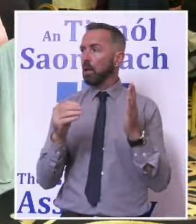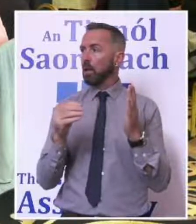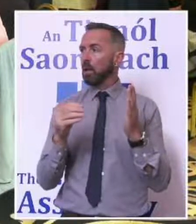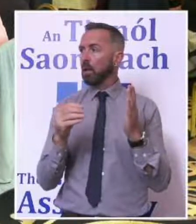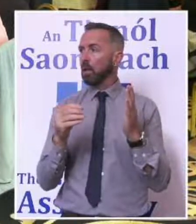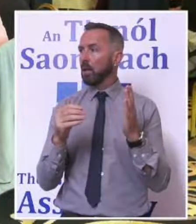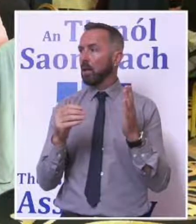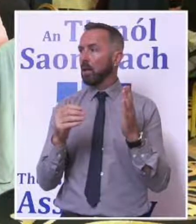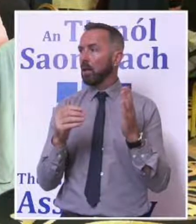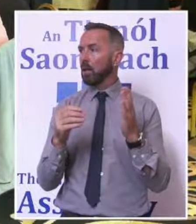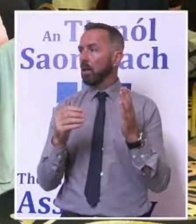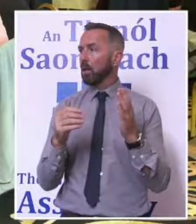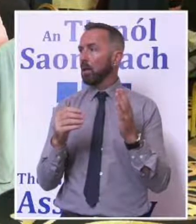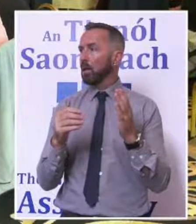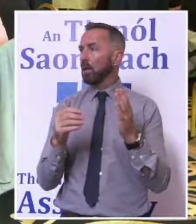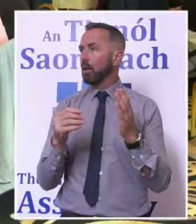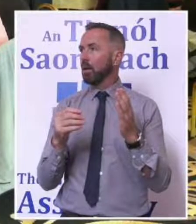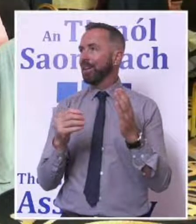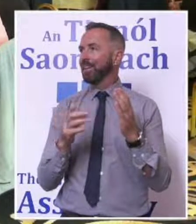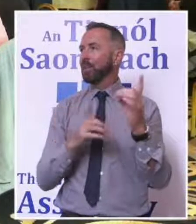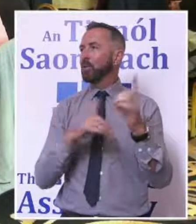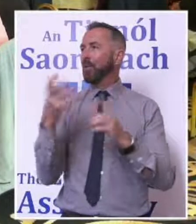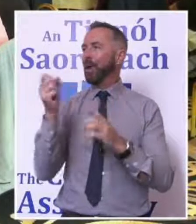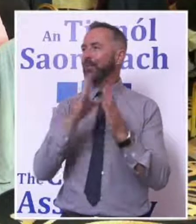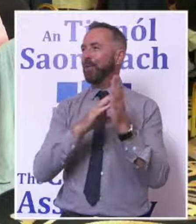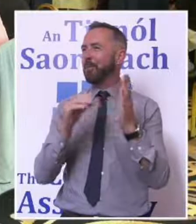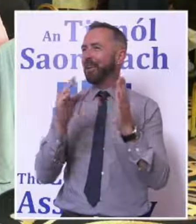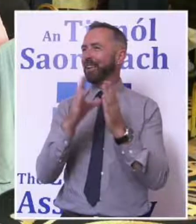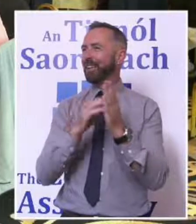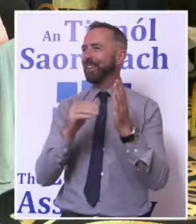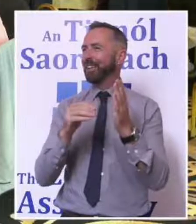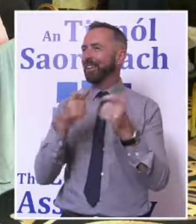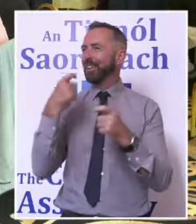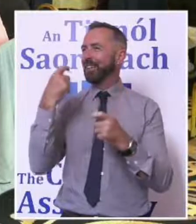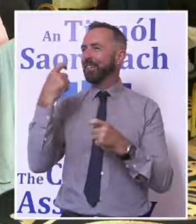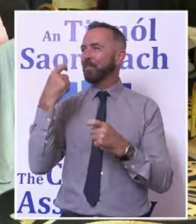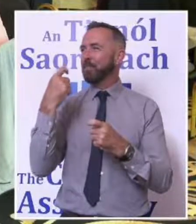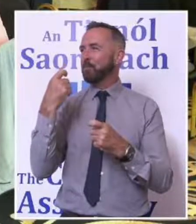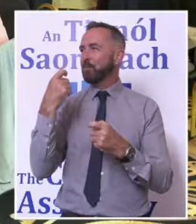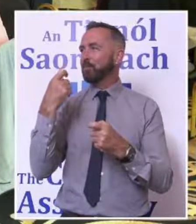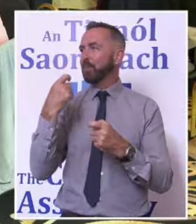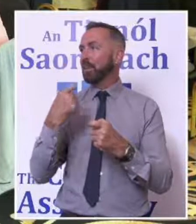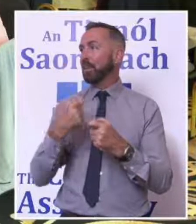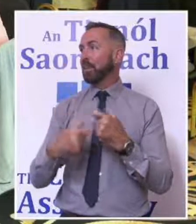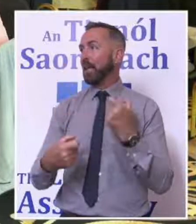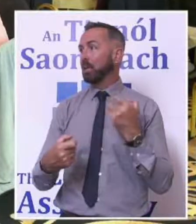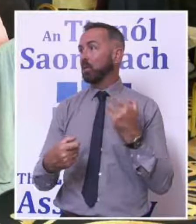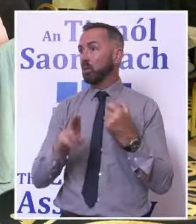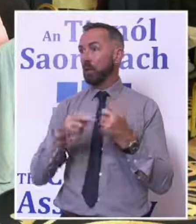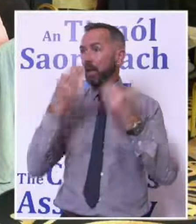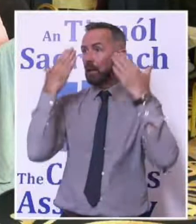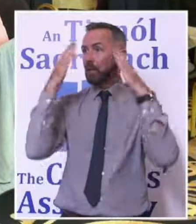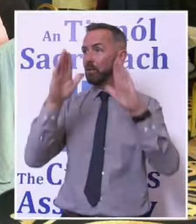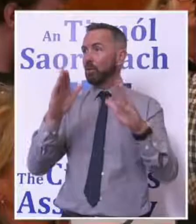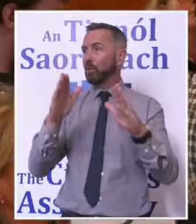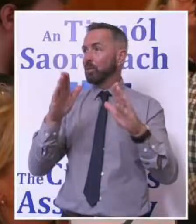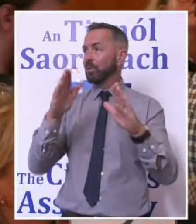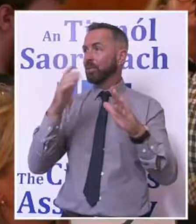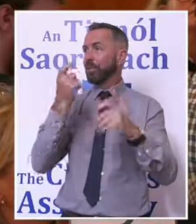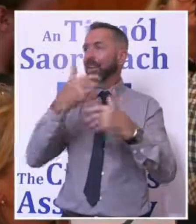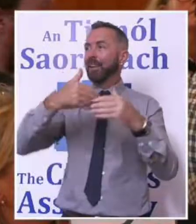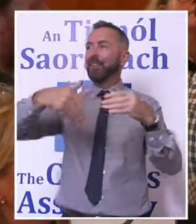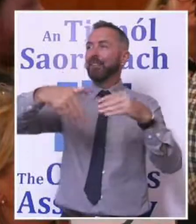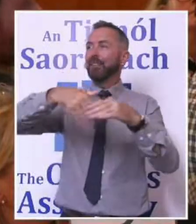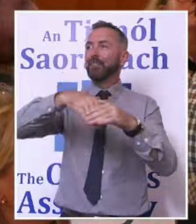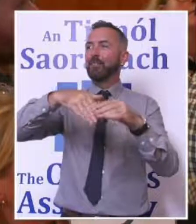sorry? Oh. Is there a model that this man can show us which